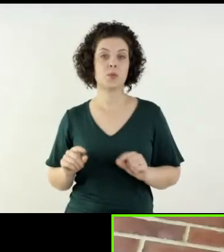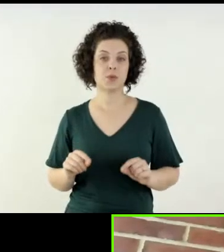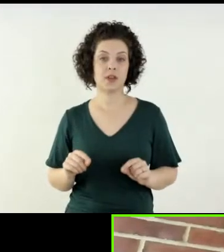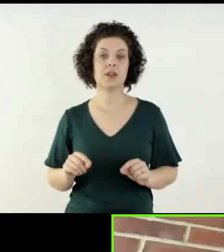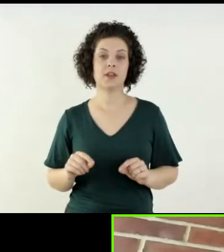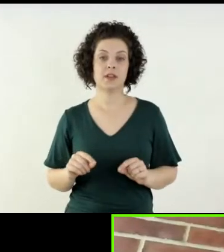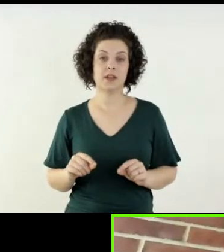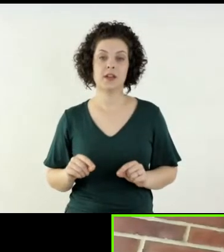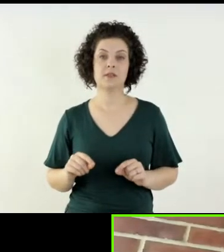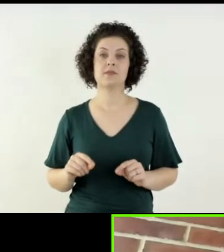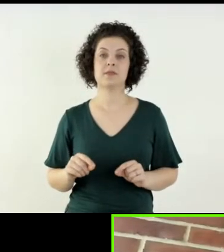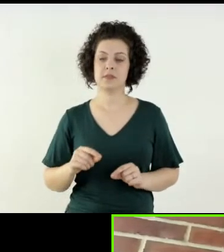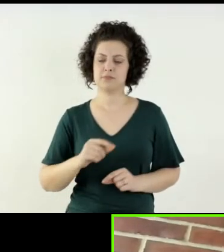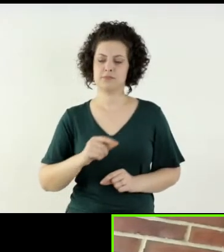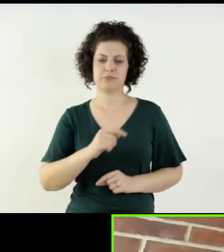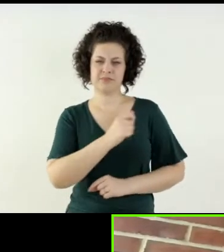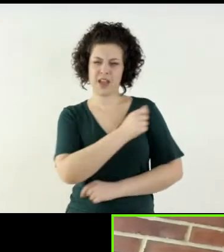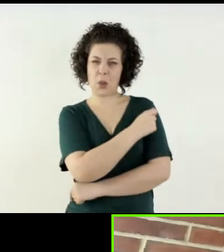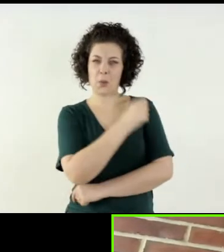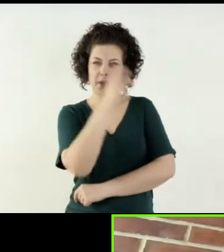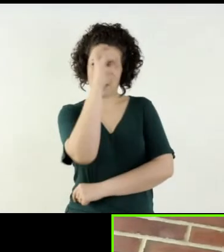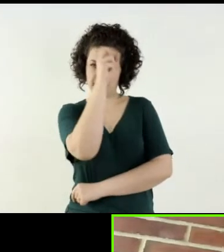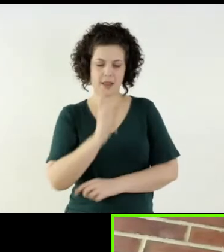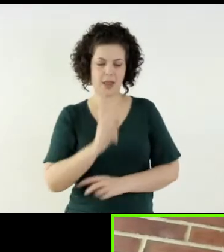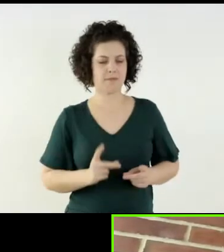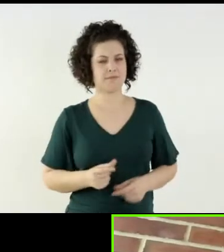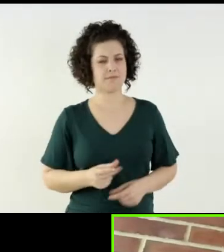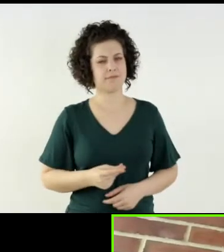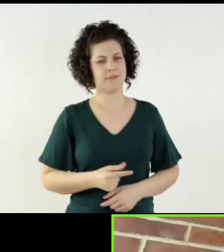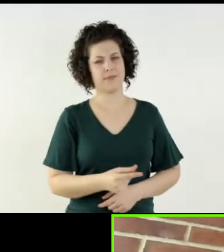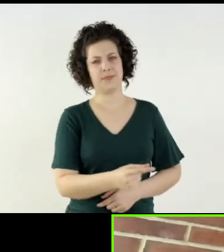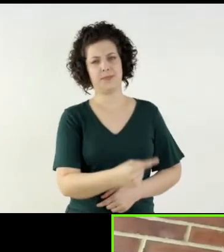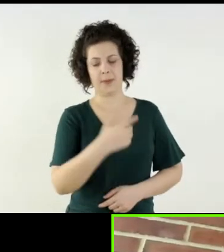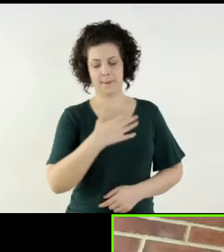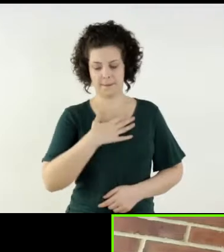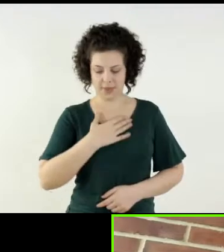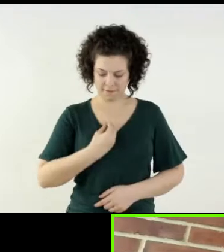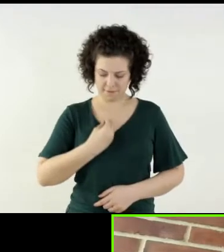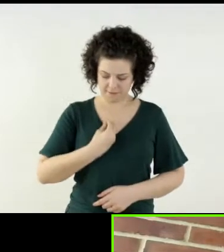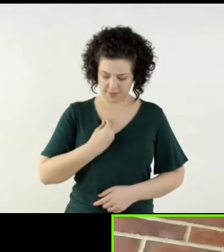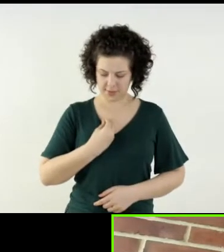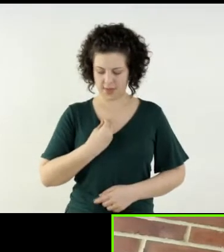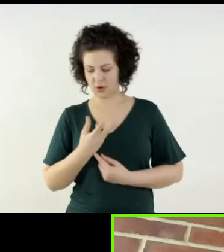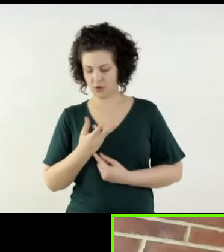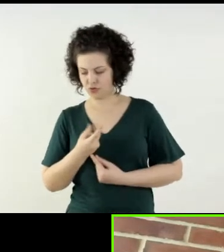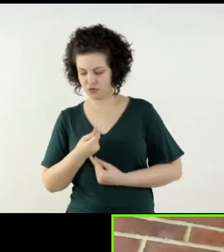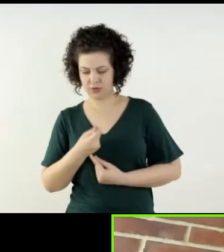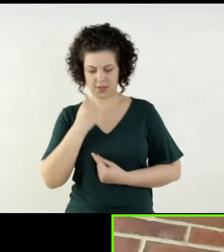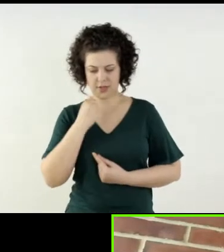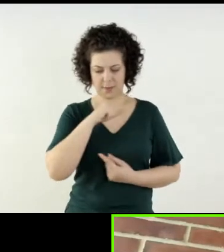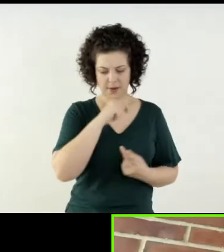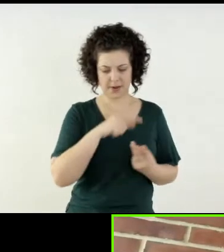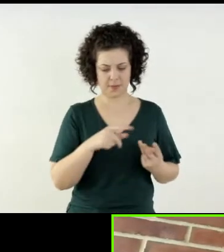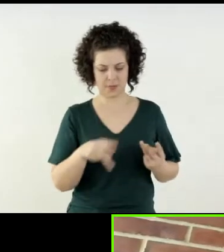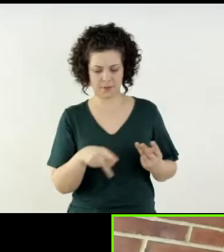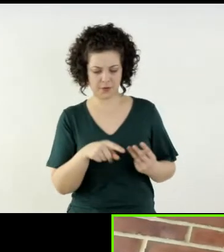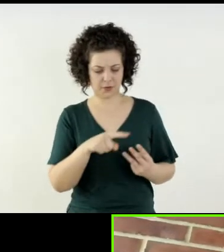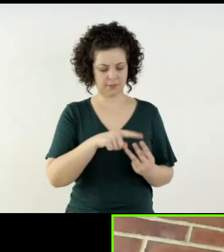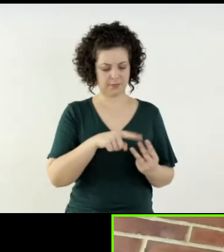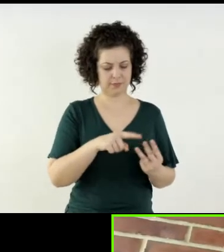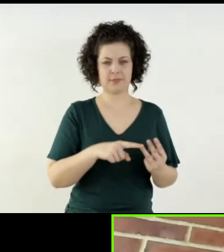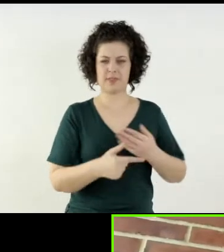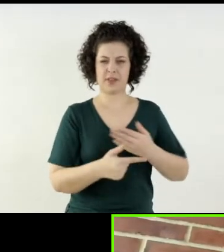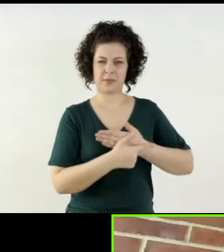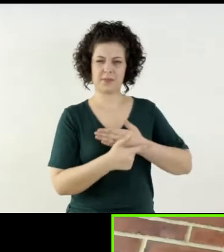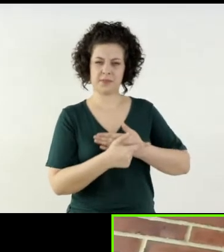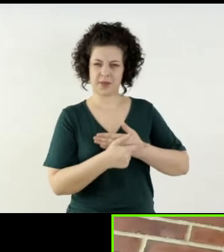an artist, as a mother, as a professor. These are roles of so-called expertise and sort of